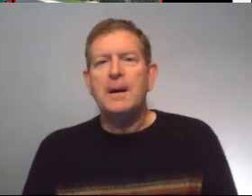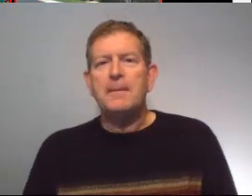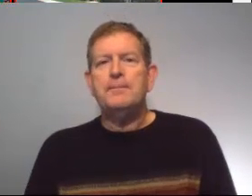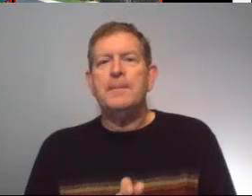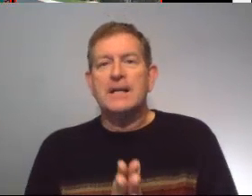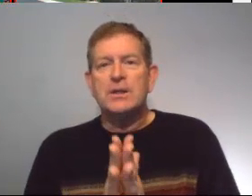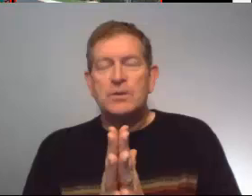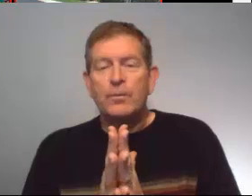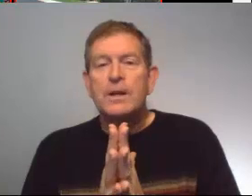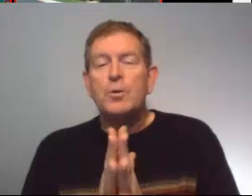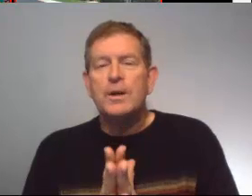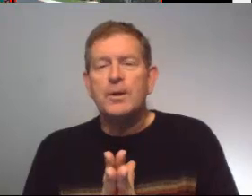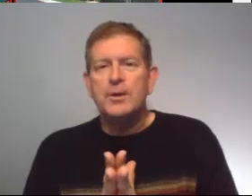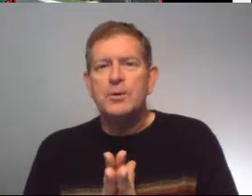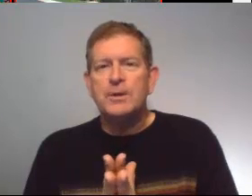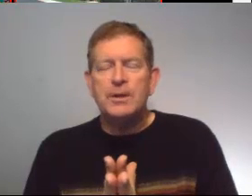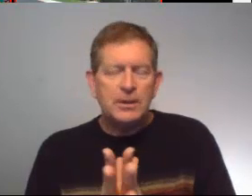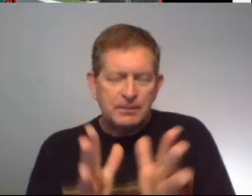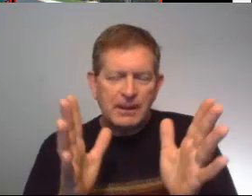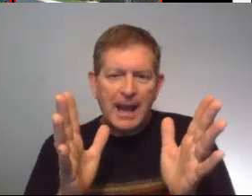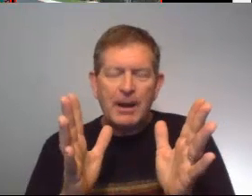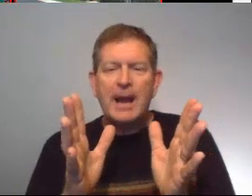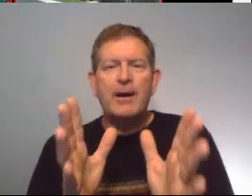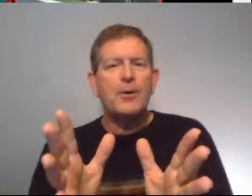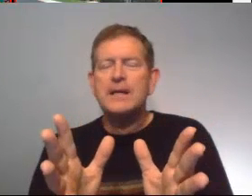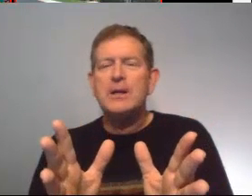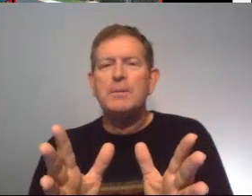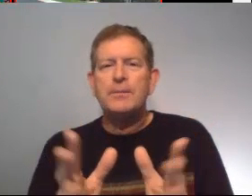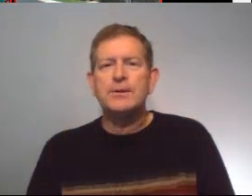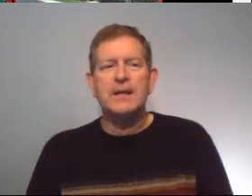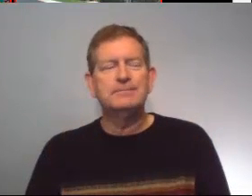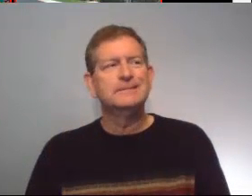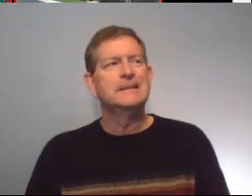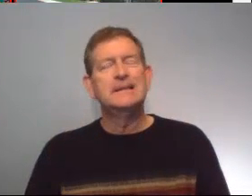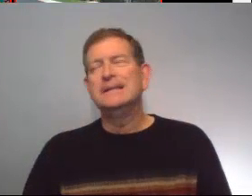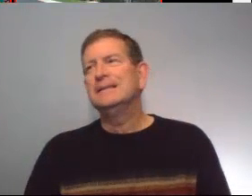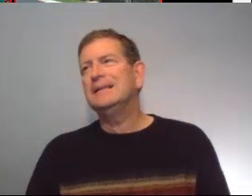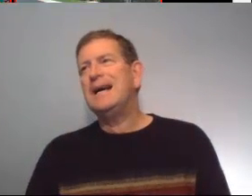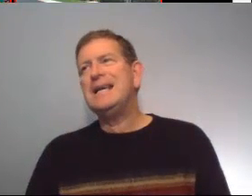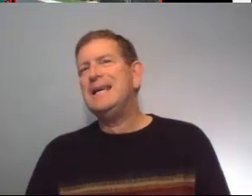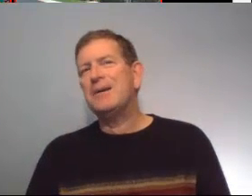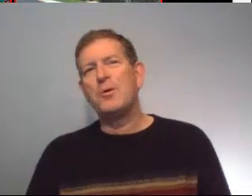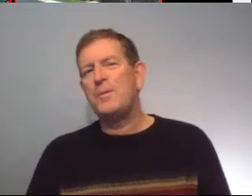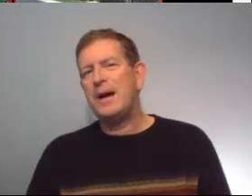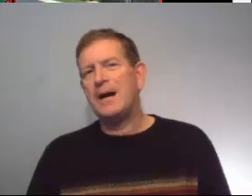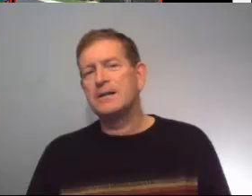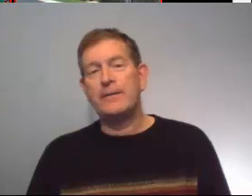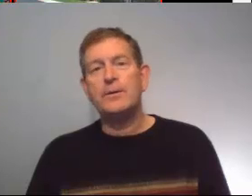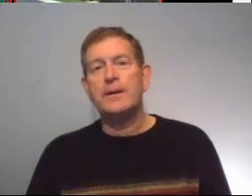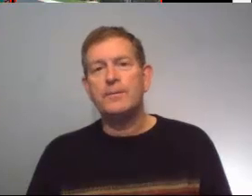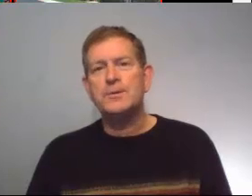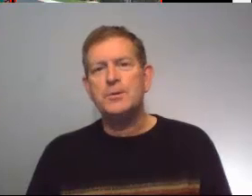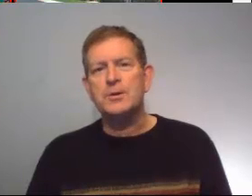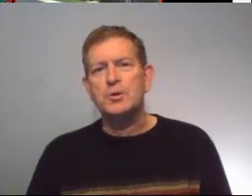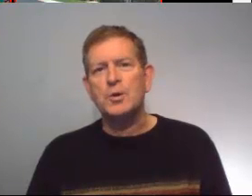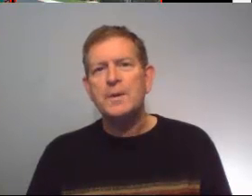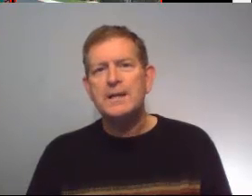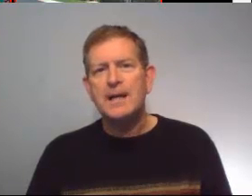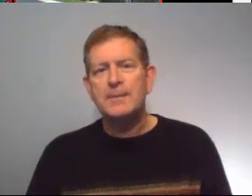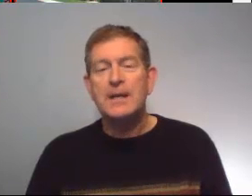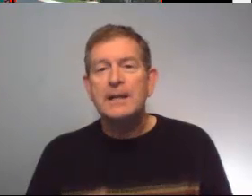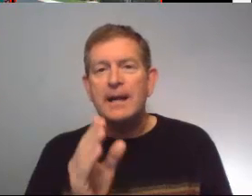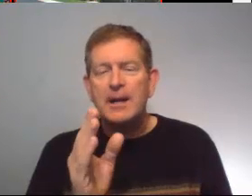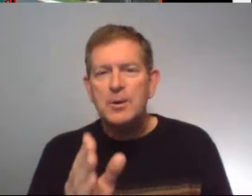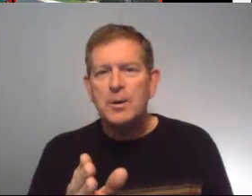English. But it's really critical you do so. And I already can hear people say, I can't roll my R's. I've heard that from students so